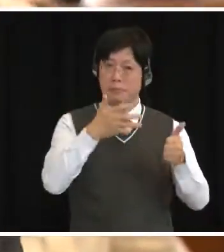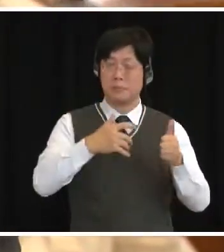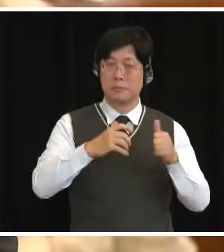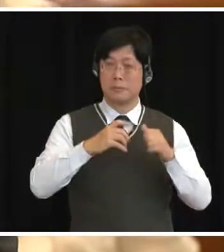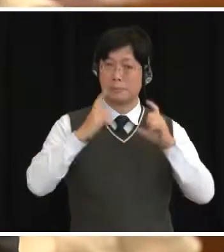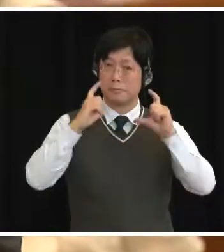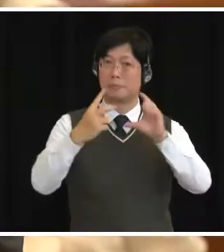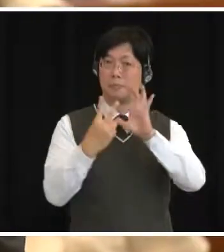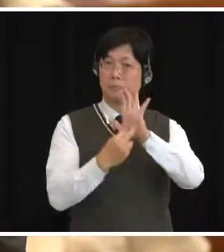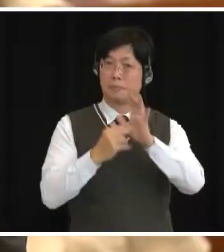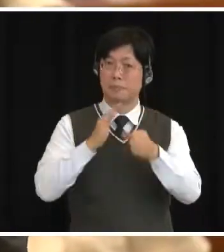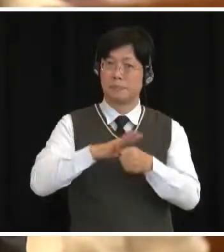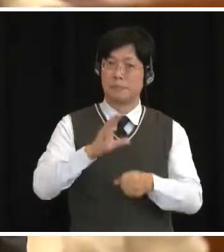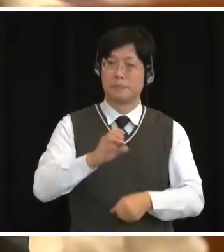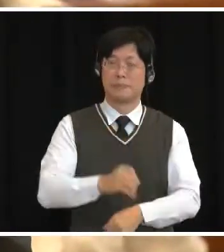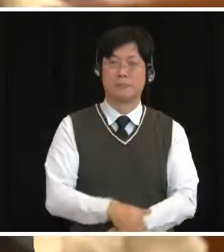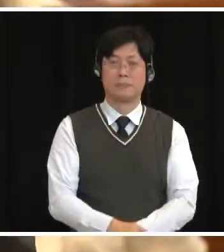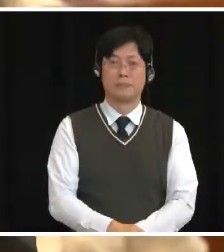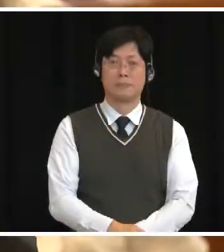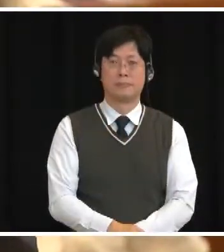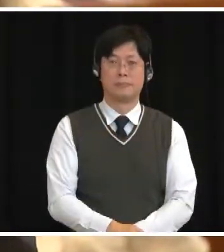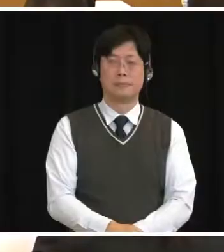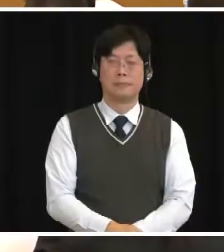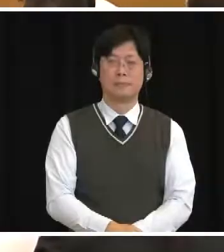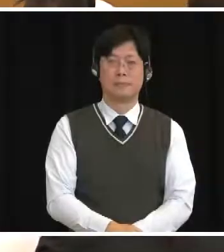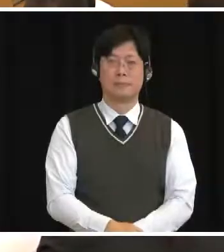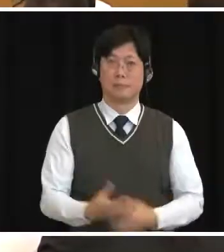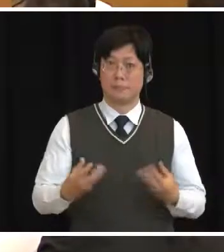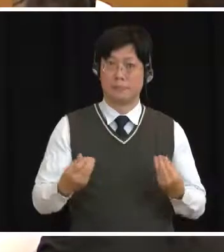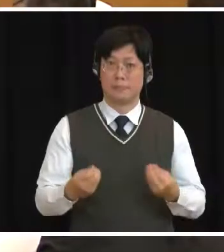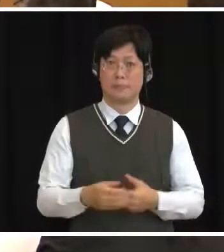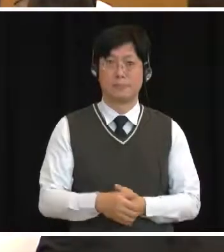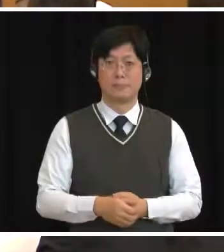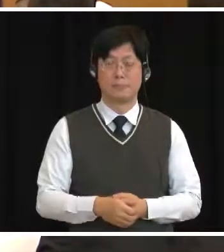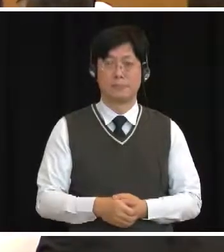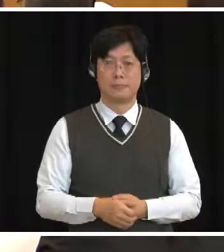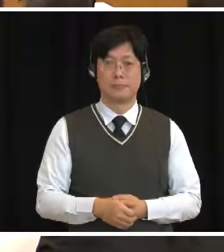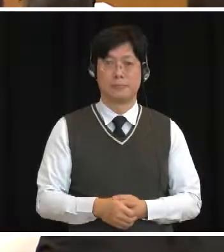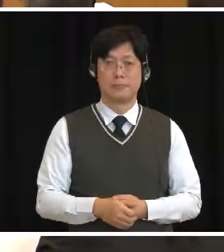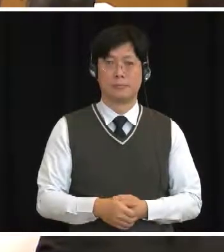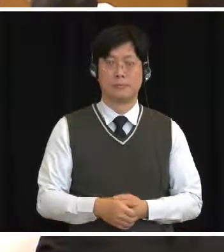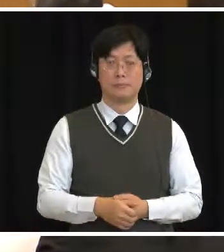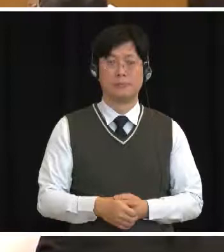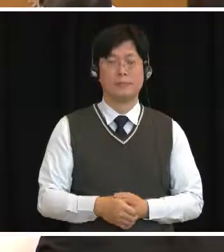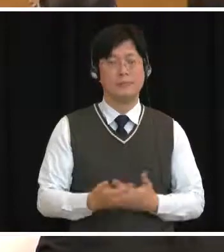Well, any additional information from different agencies? No?